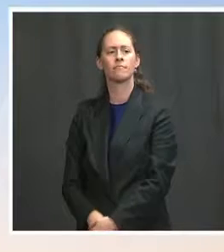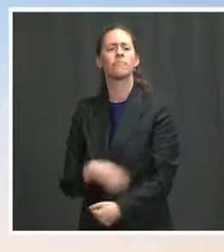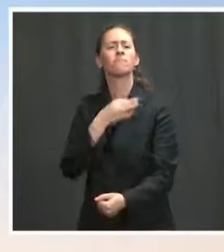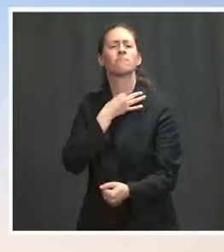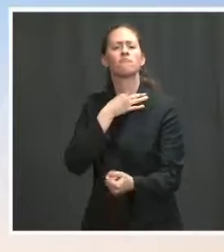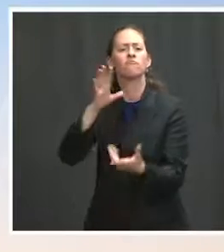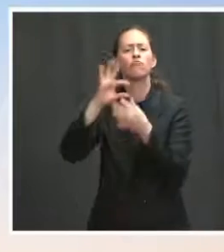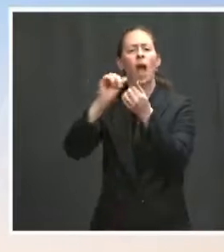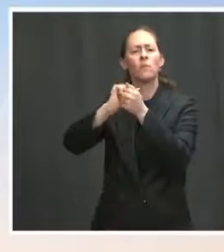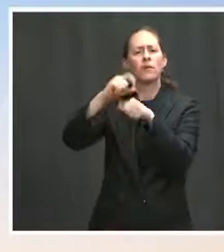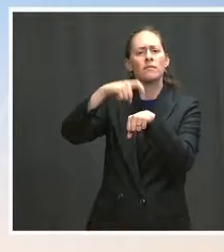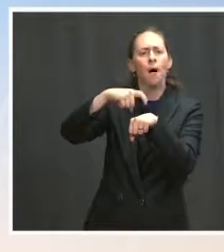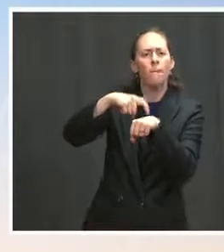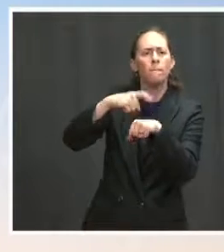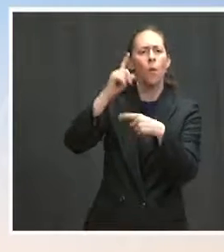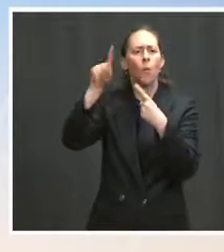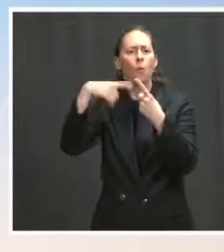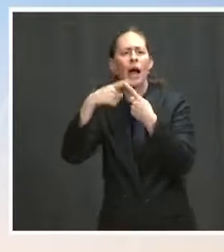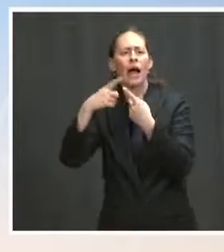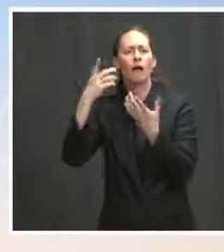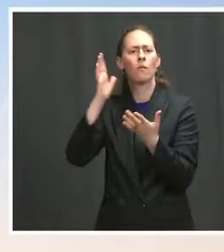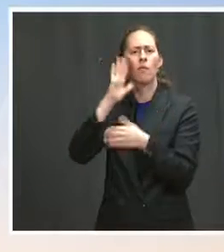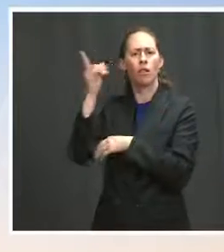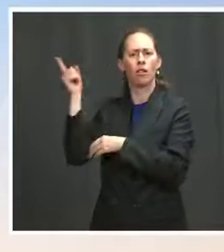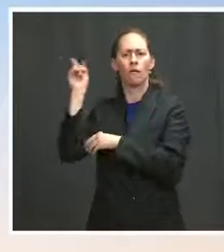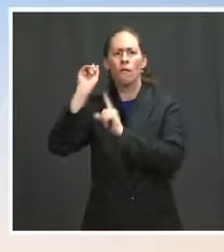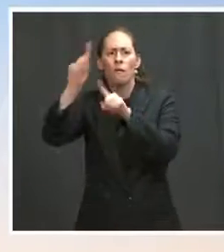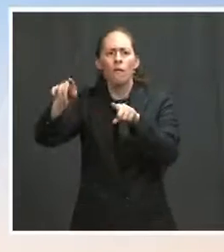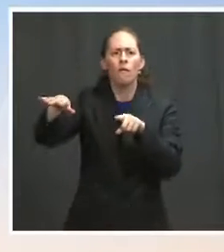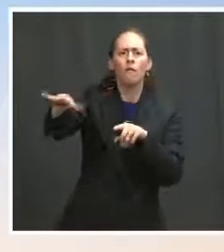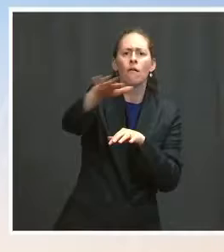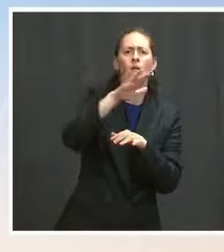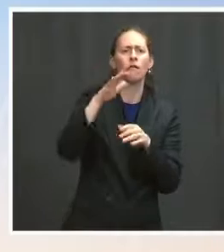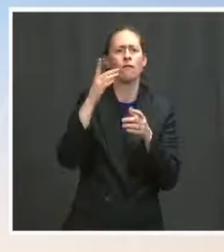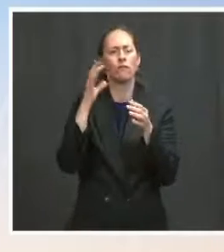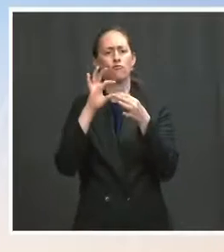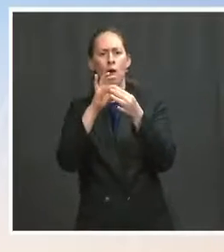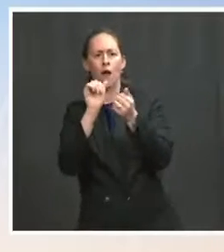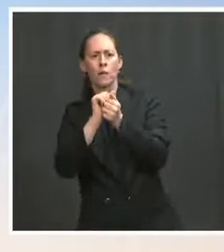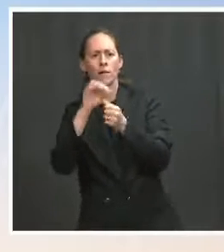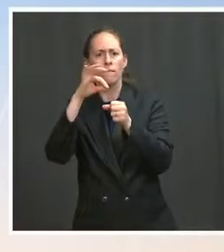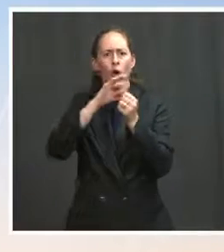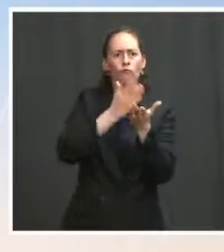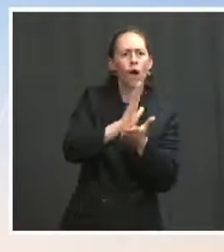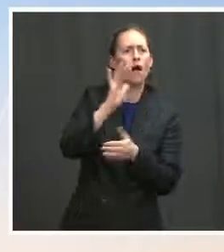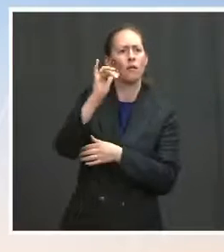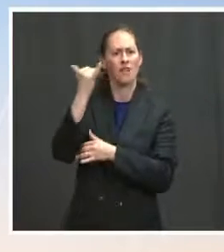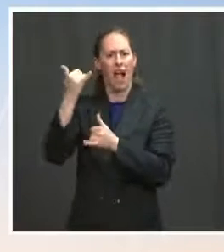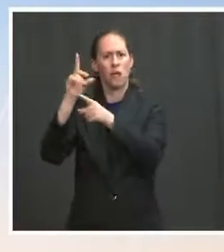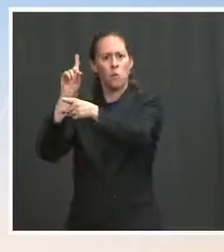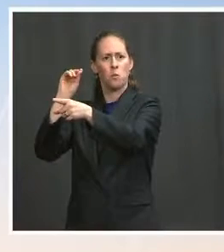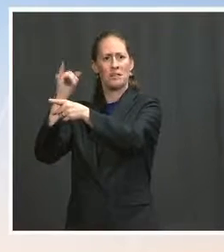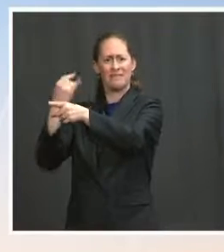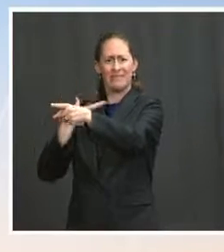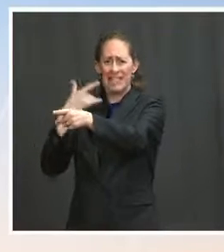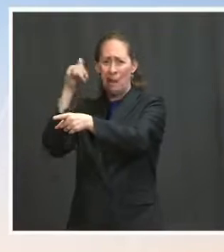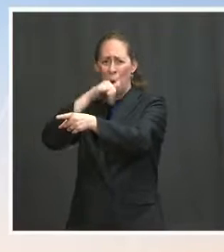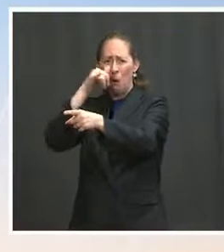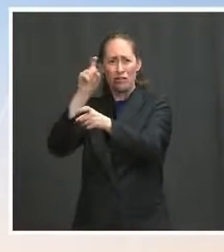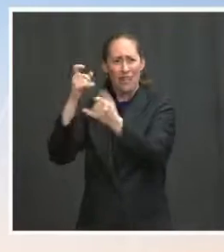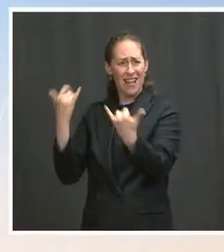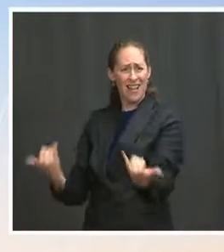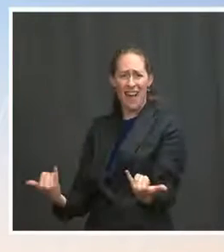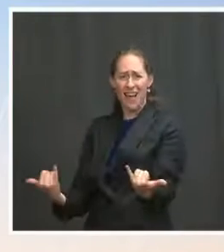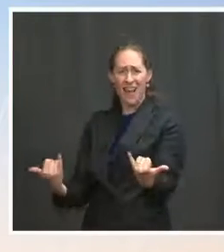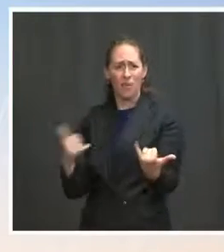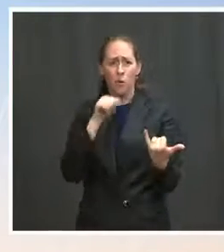how soon can we see this? We were hearing everyone from the Department of Justice to activists saying that this is a really urgent issue. So how soon can we expect this? Well, the president's going